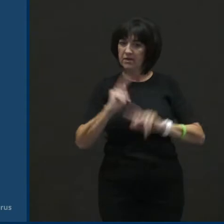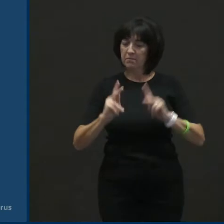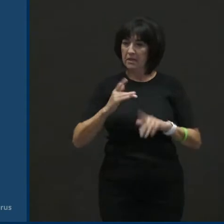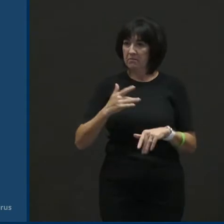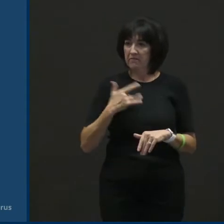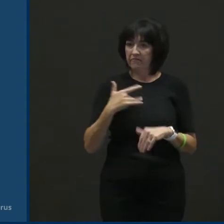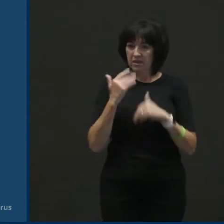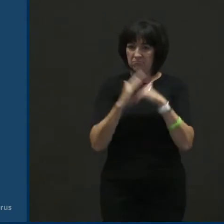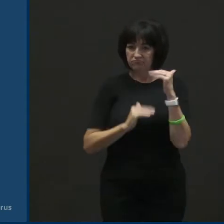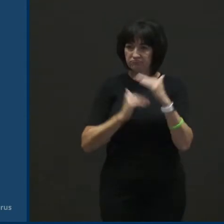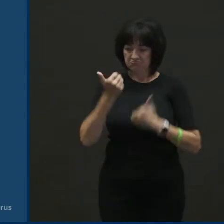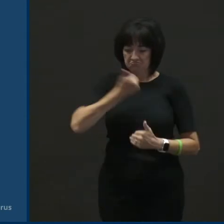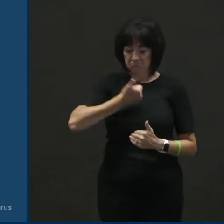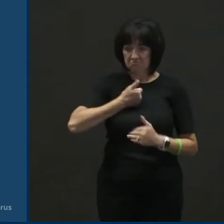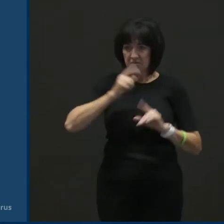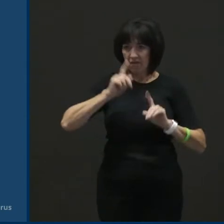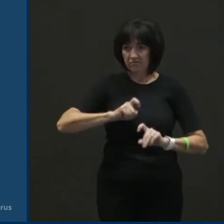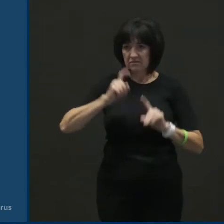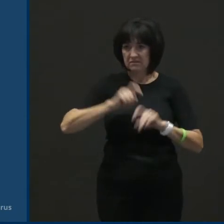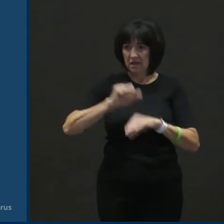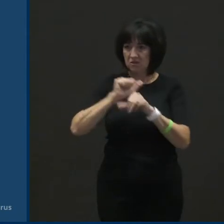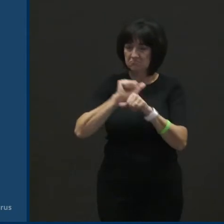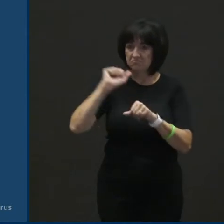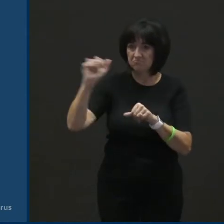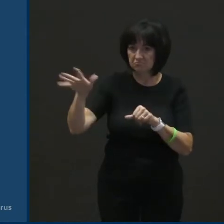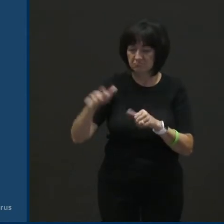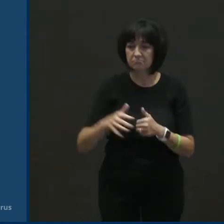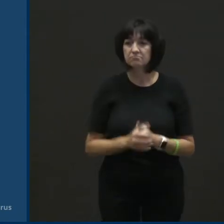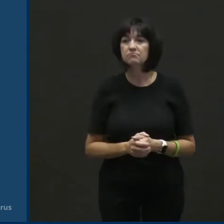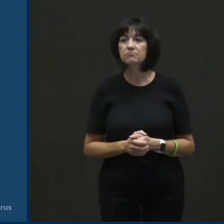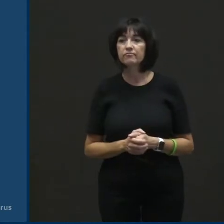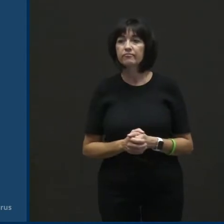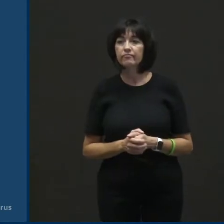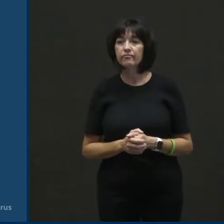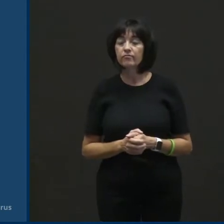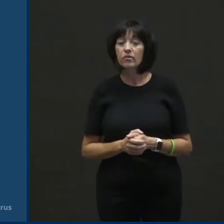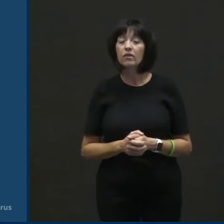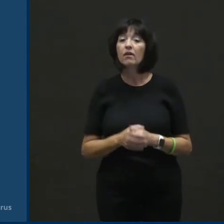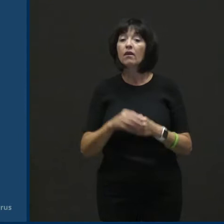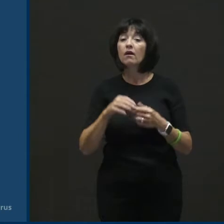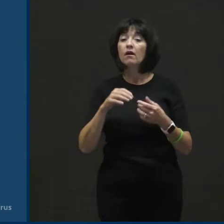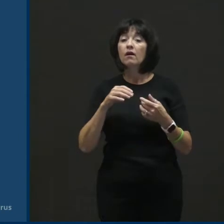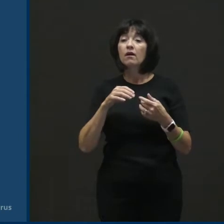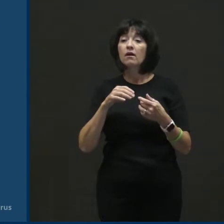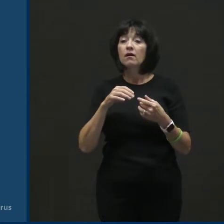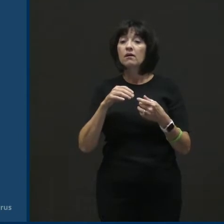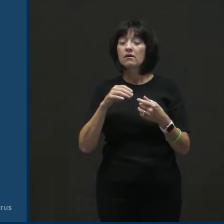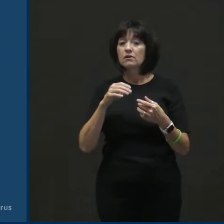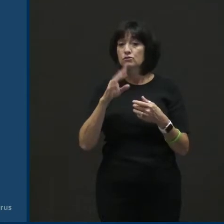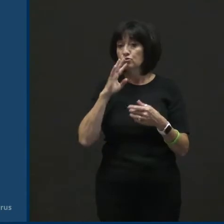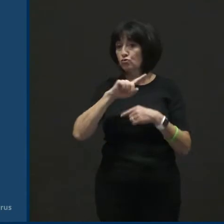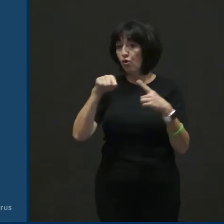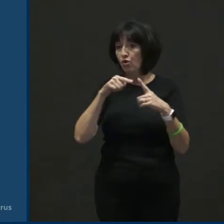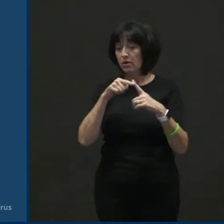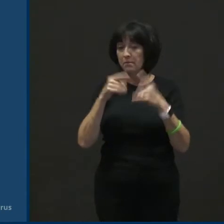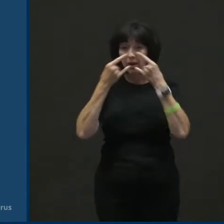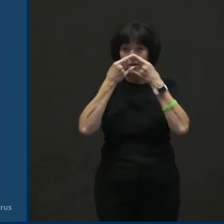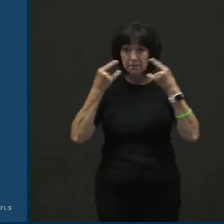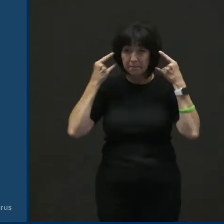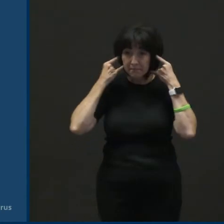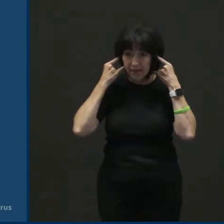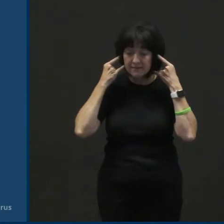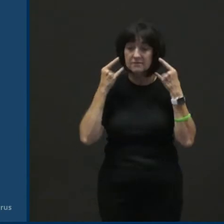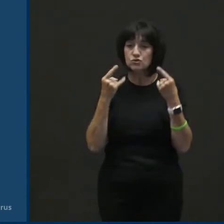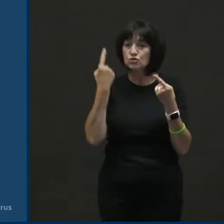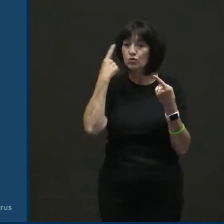into school buildings. Face coverings for younger children, we have revised that advice, Dr. Rattay,